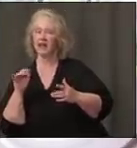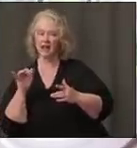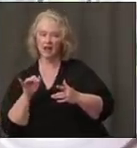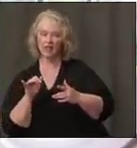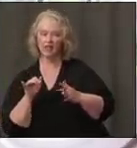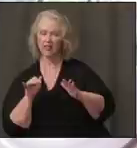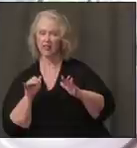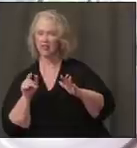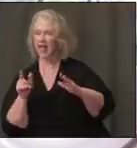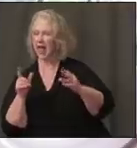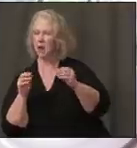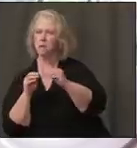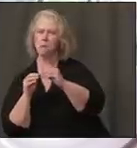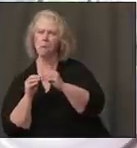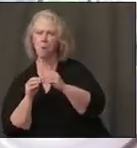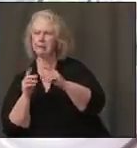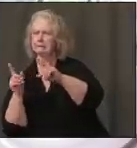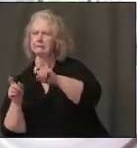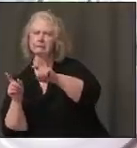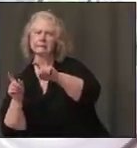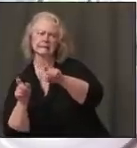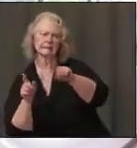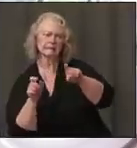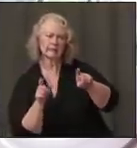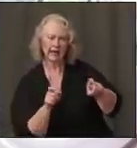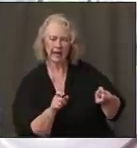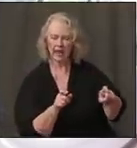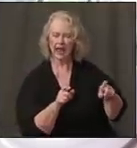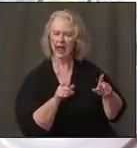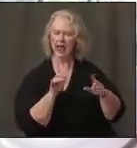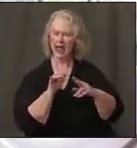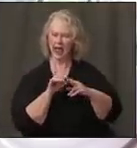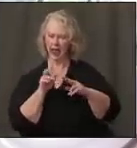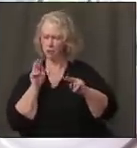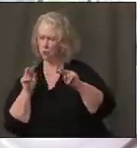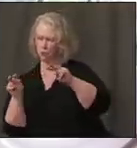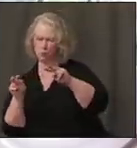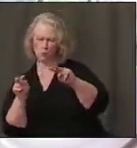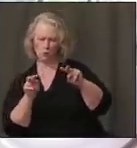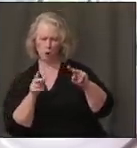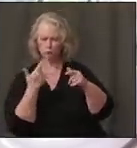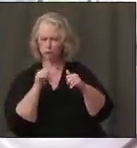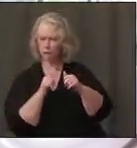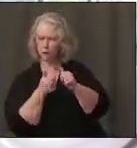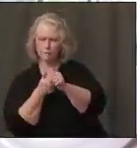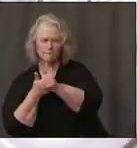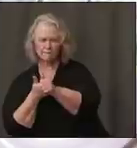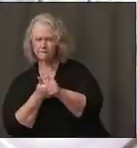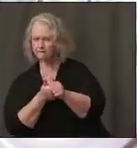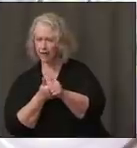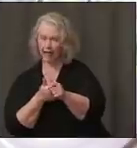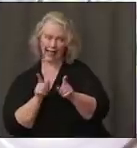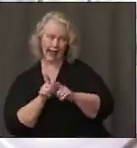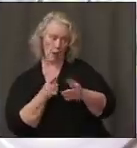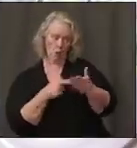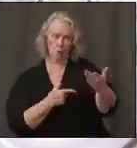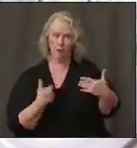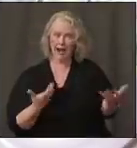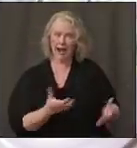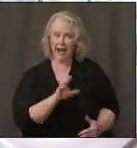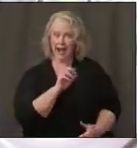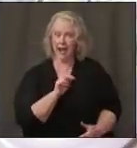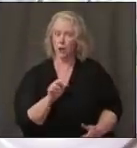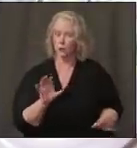broader screening that we're going to have in place, with the kinds of case-based interventions, the track and trace that states like Connecticut are investing very heavily